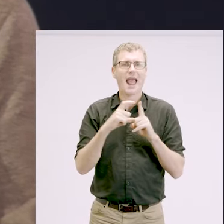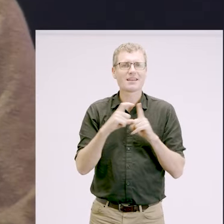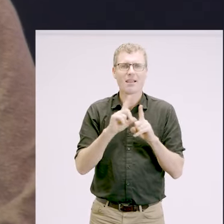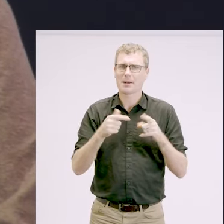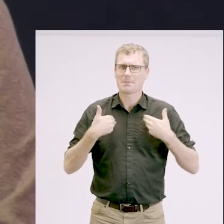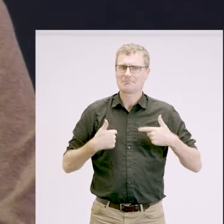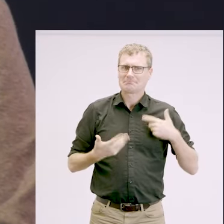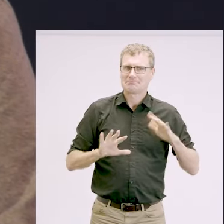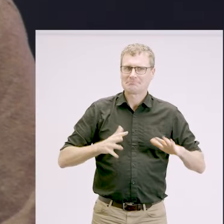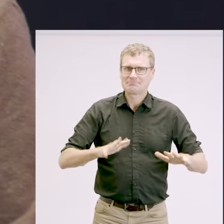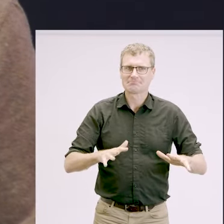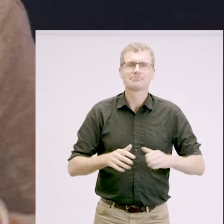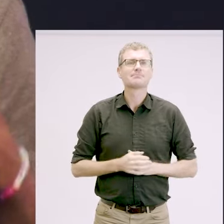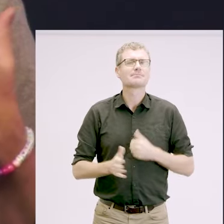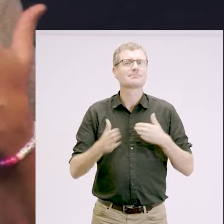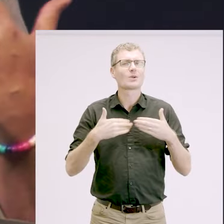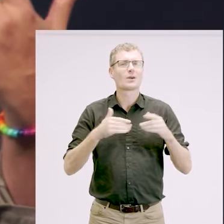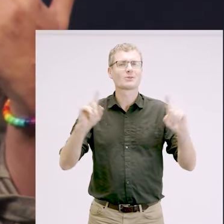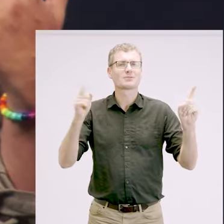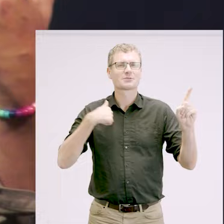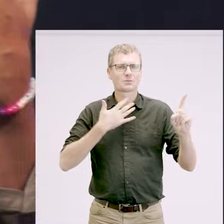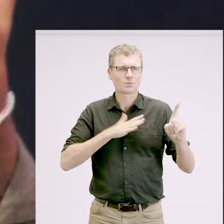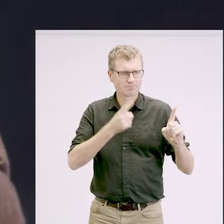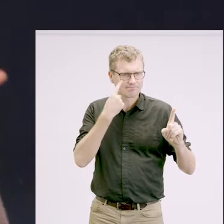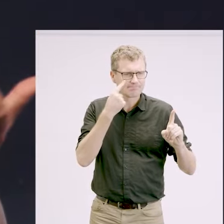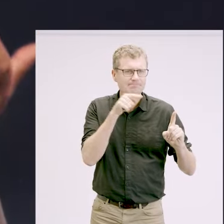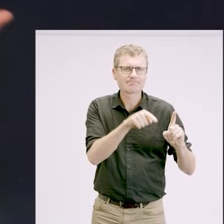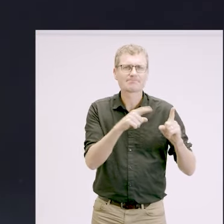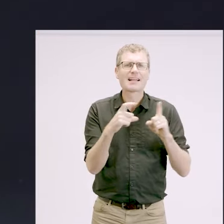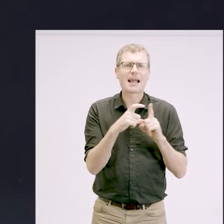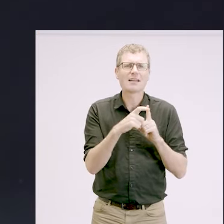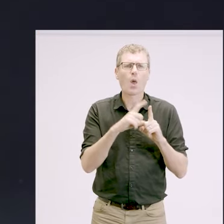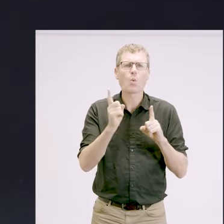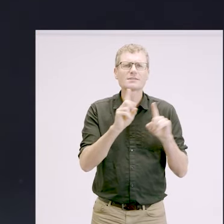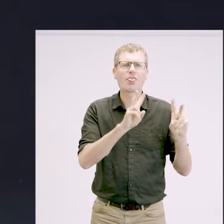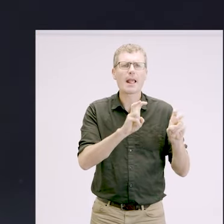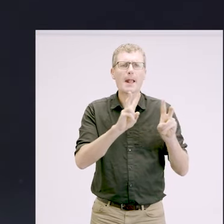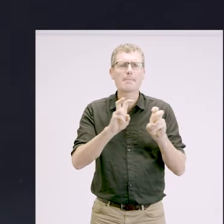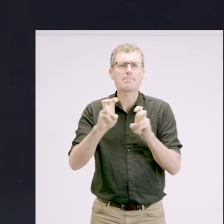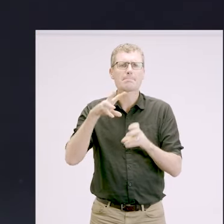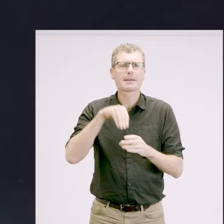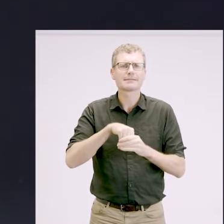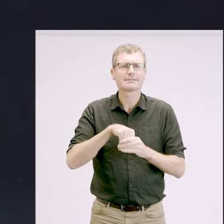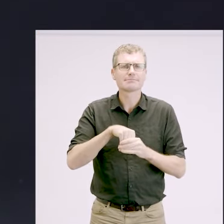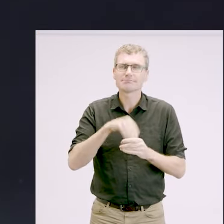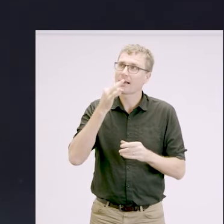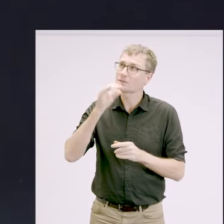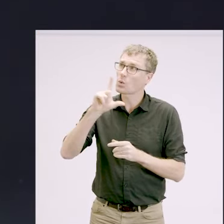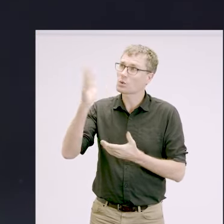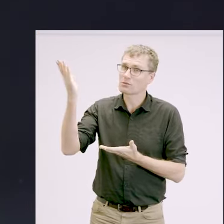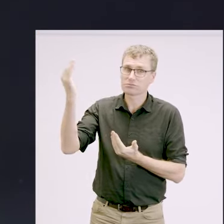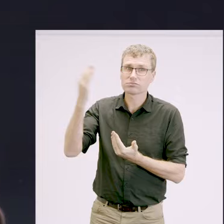mine may understand all of Daniel. But today, I just want us to take a look at some of the themes of the book of